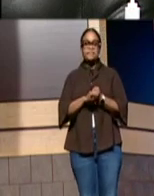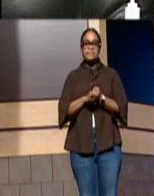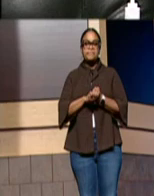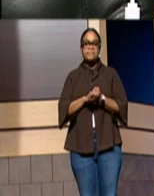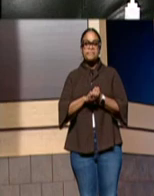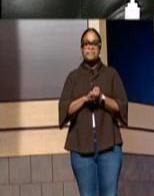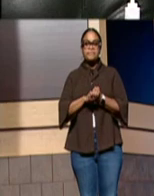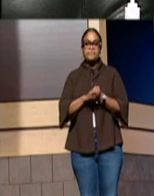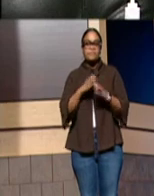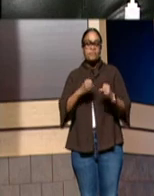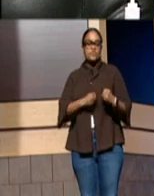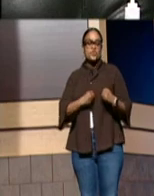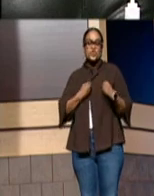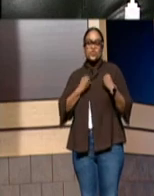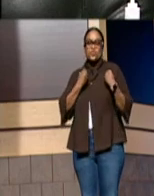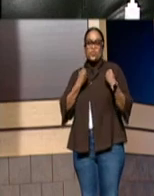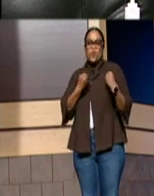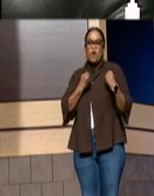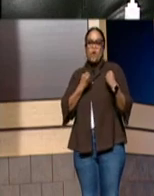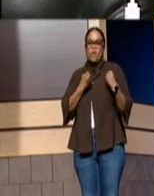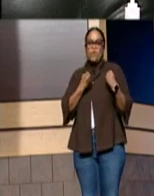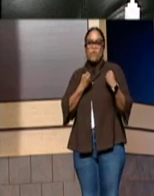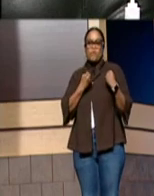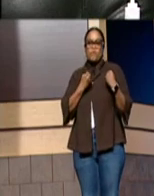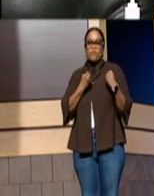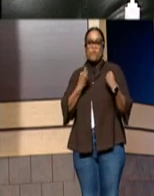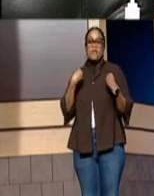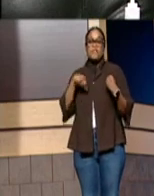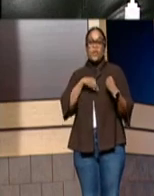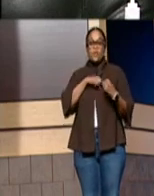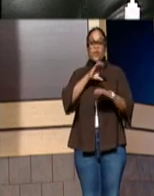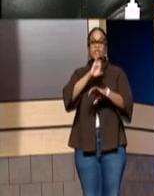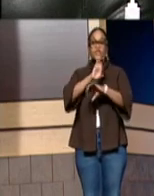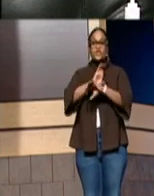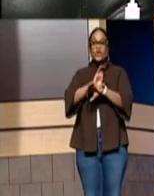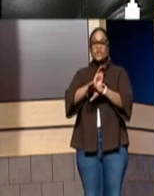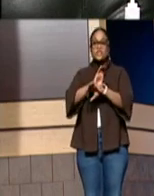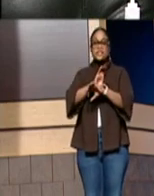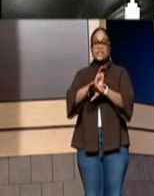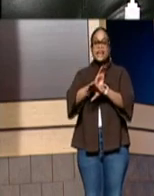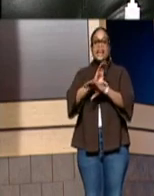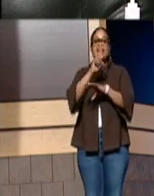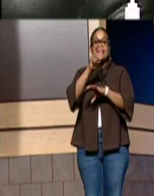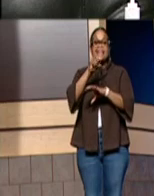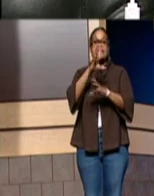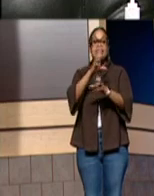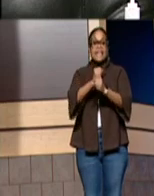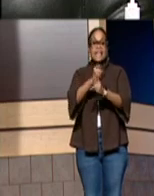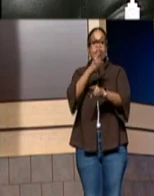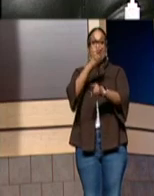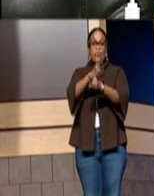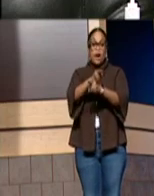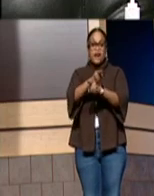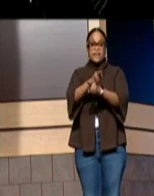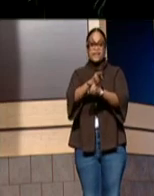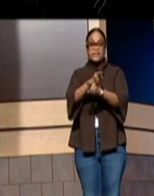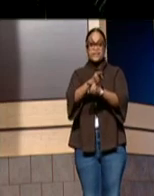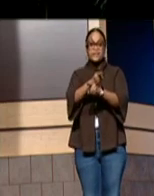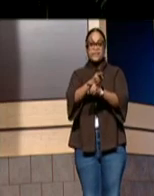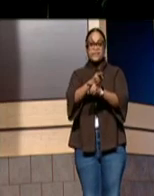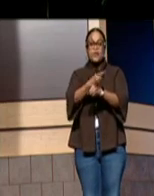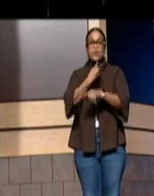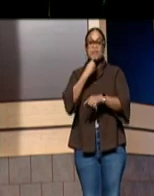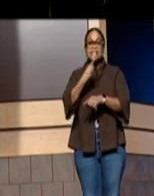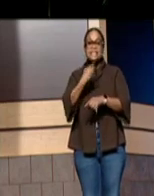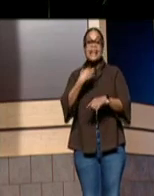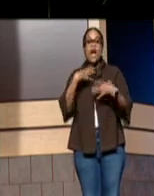I believe so strong that we, the church, had better get it right. Because when he said, I'll heal